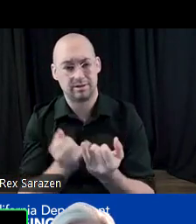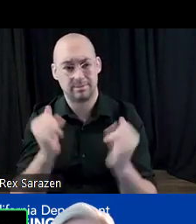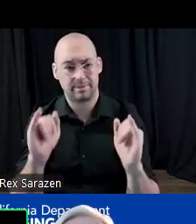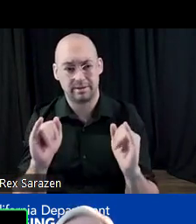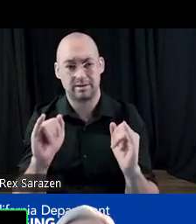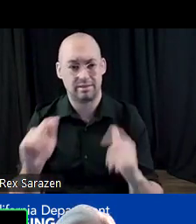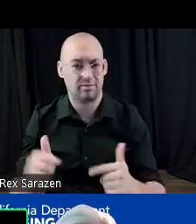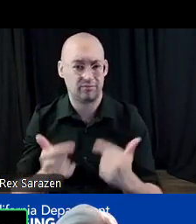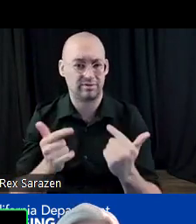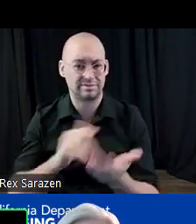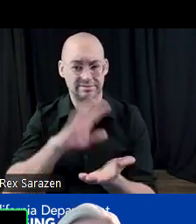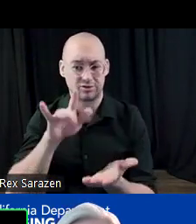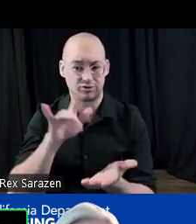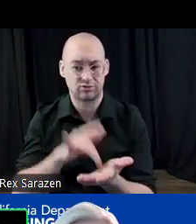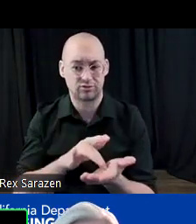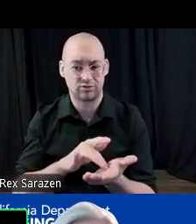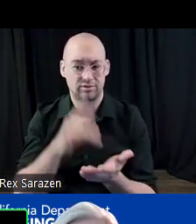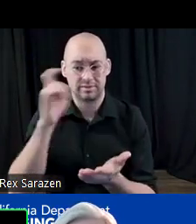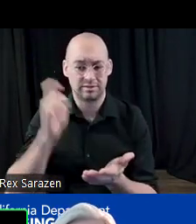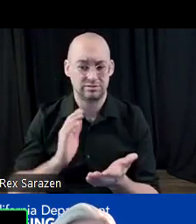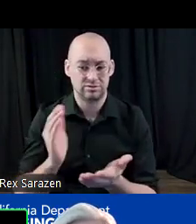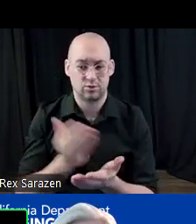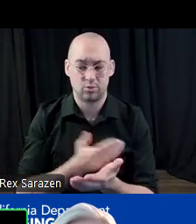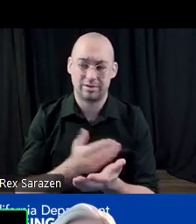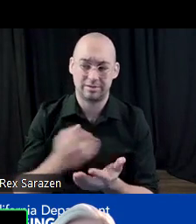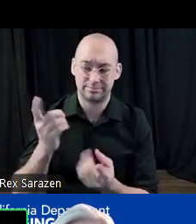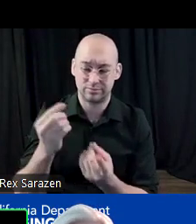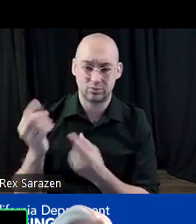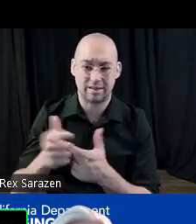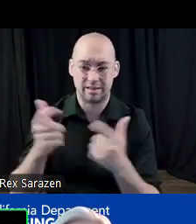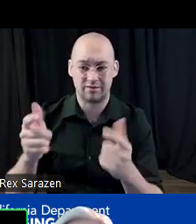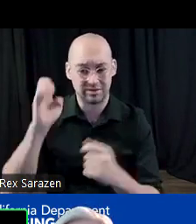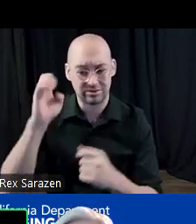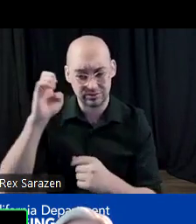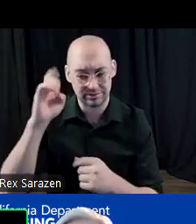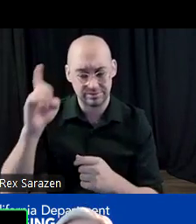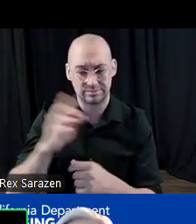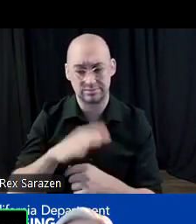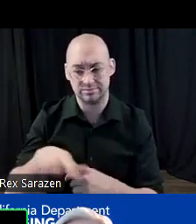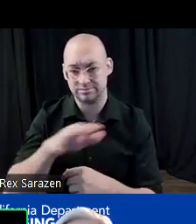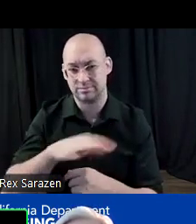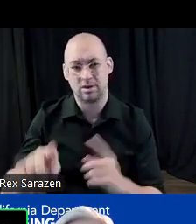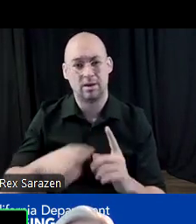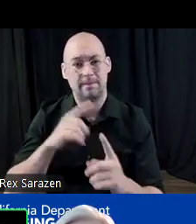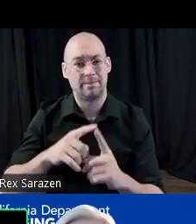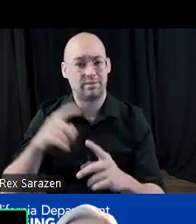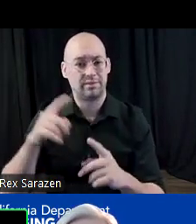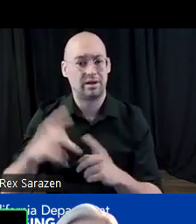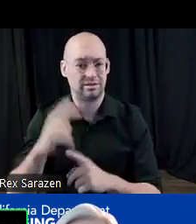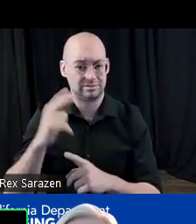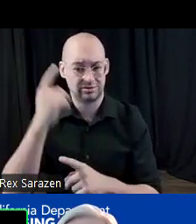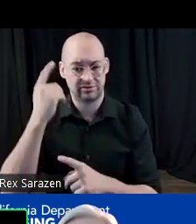living center, because we were doing a lot of like educating about these cuts and what it means